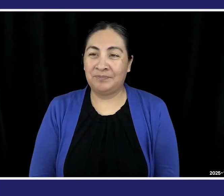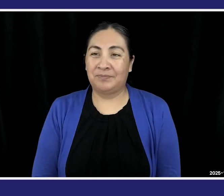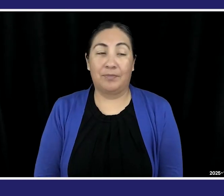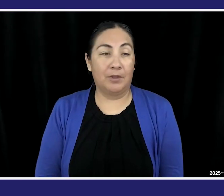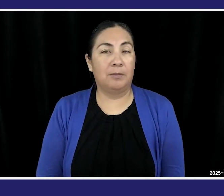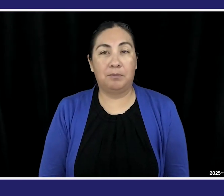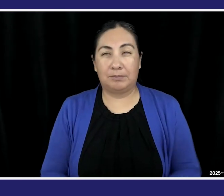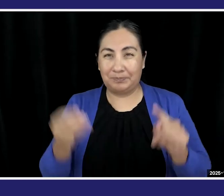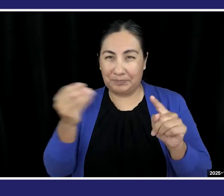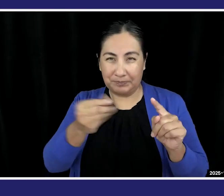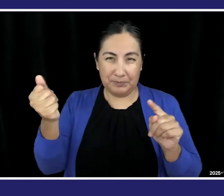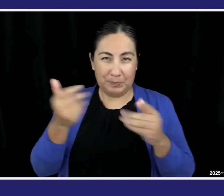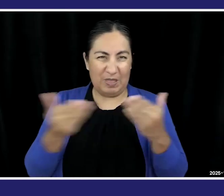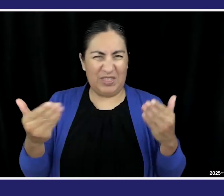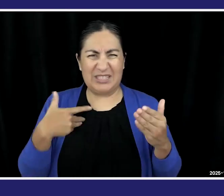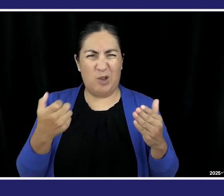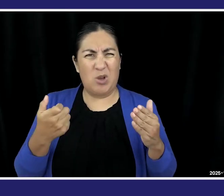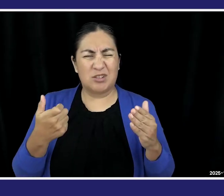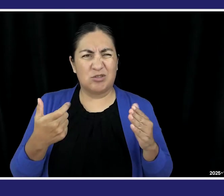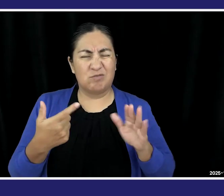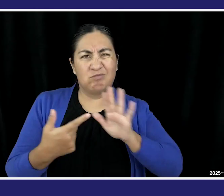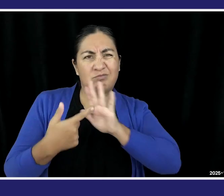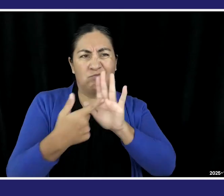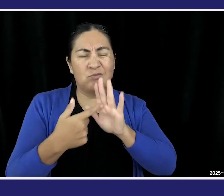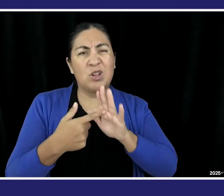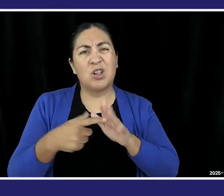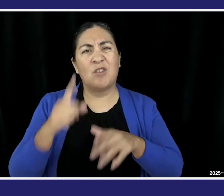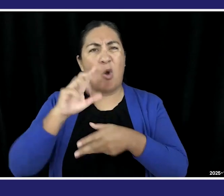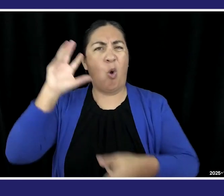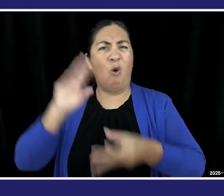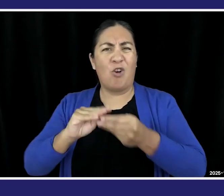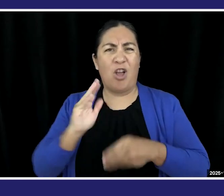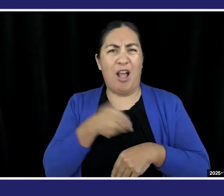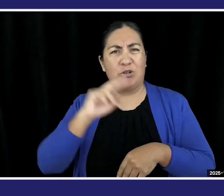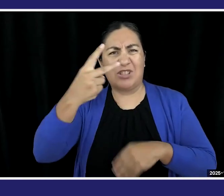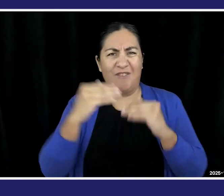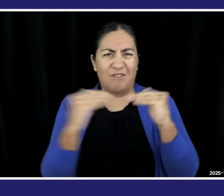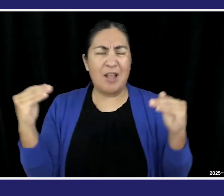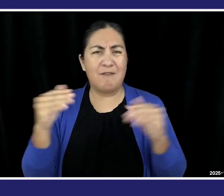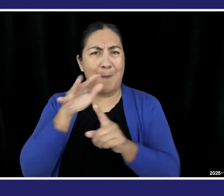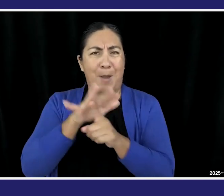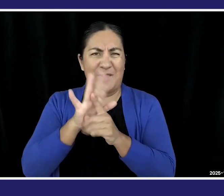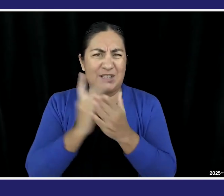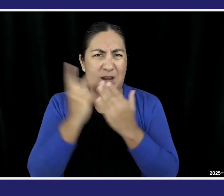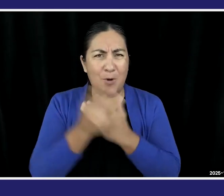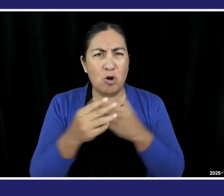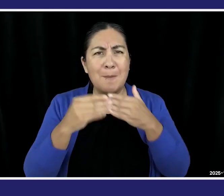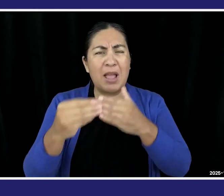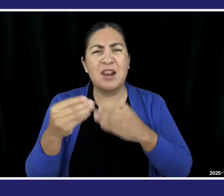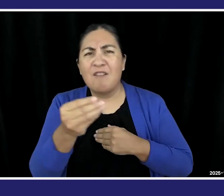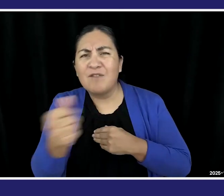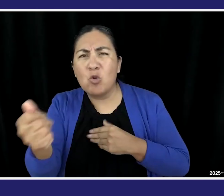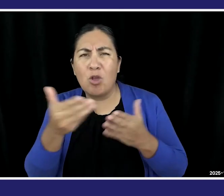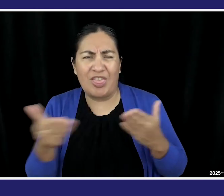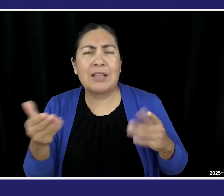So a few things I wanted to note overall about our Phase 2 Population-Based Prevention Program Guide. So a few things that really